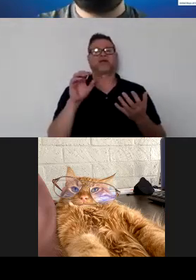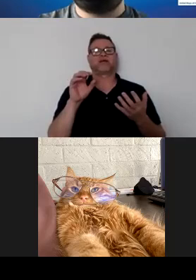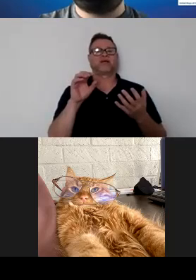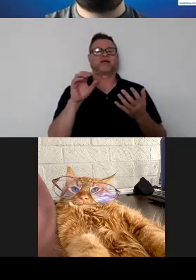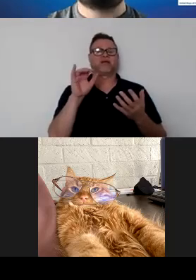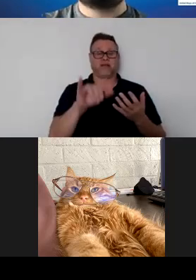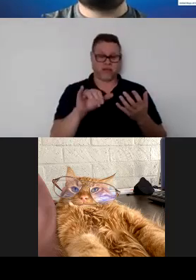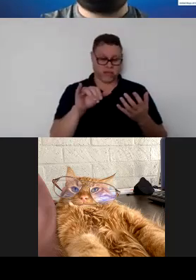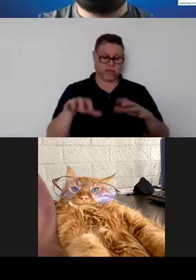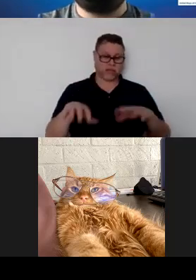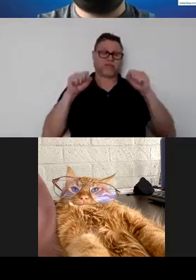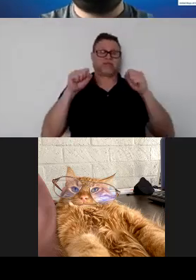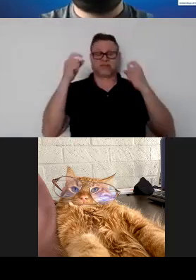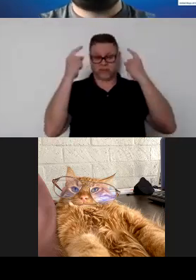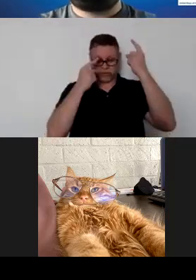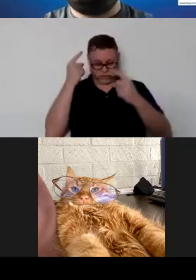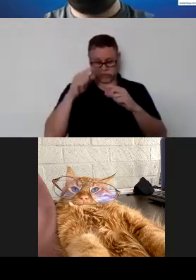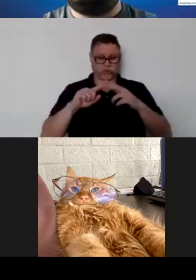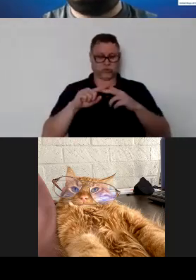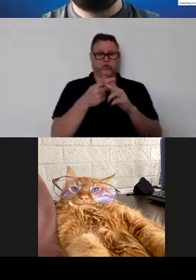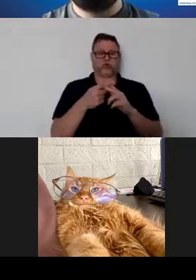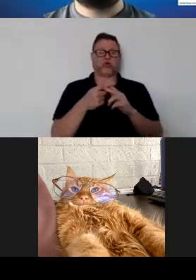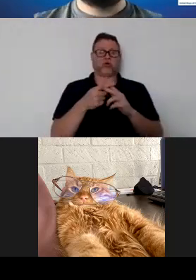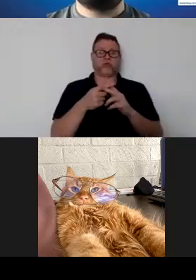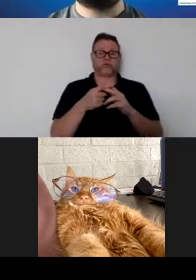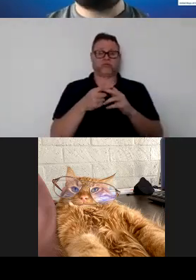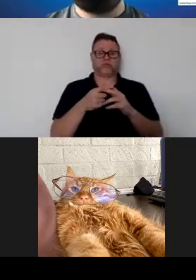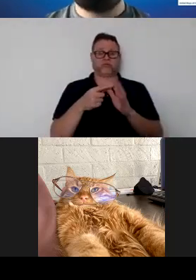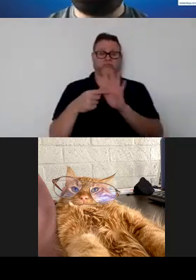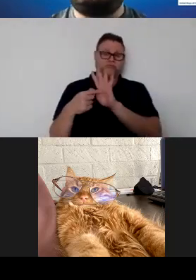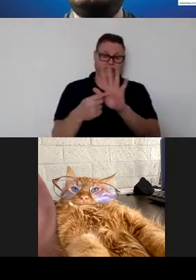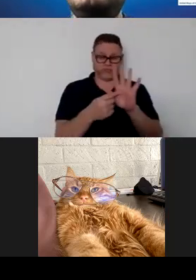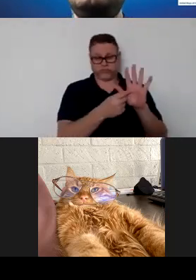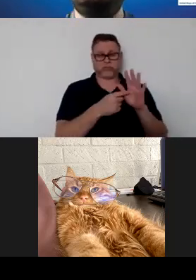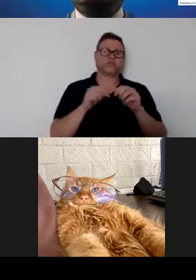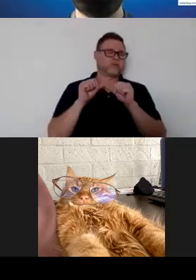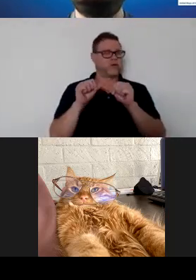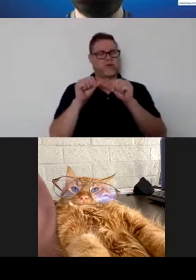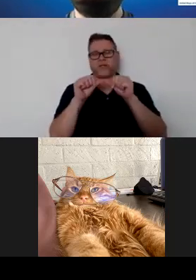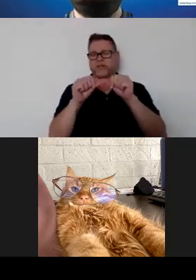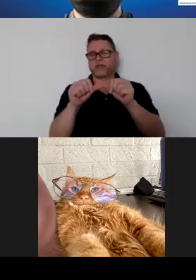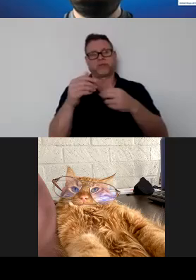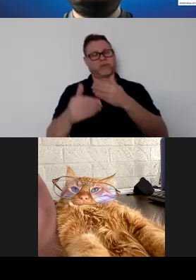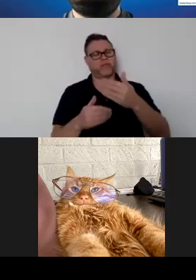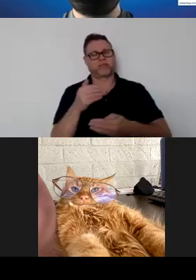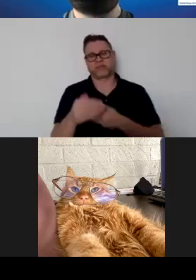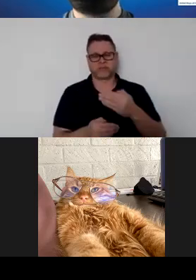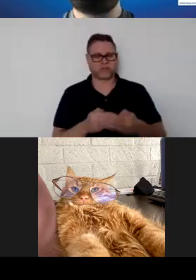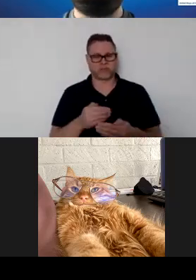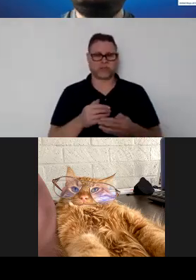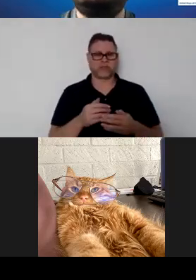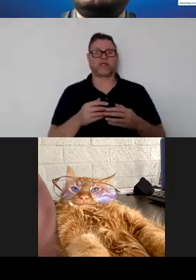into consideration and really start building that out, right? So it is an ongoing process. So it isn't at